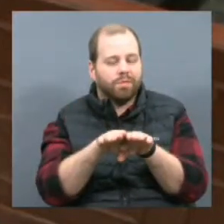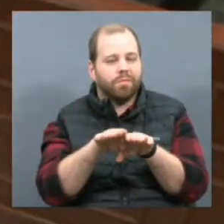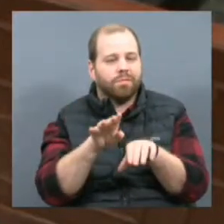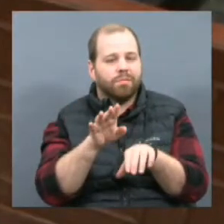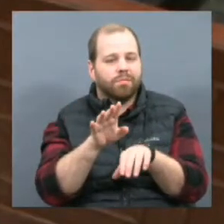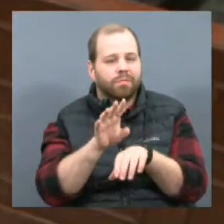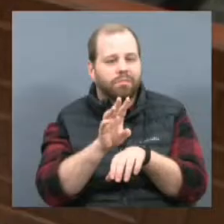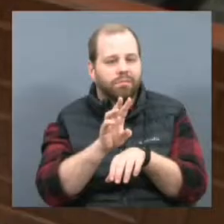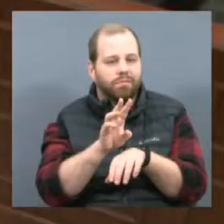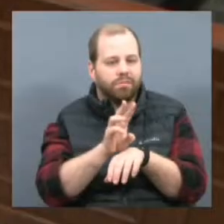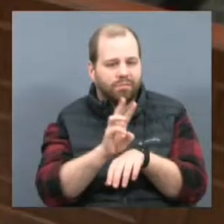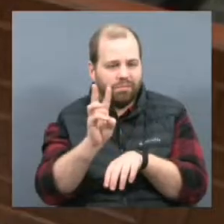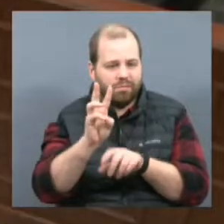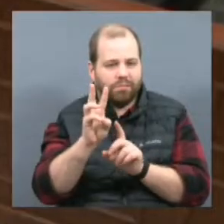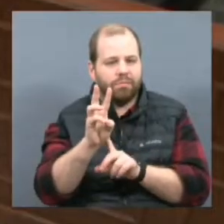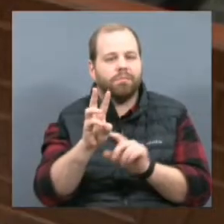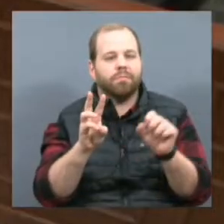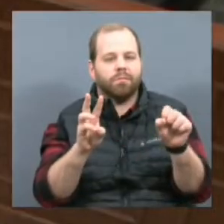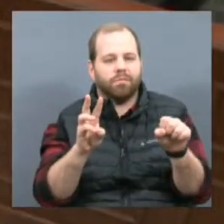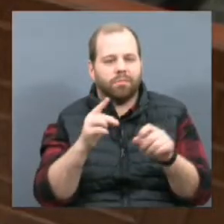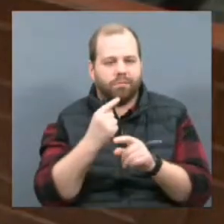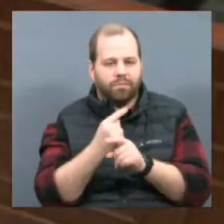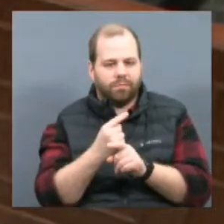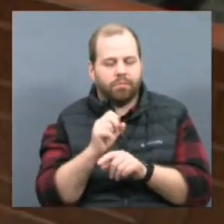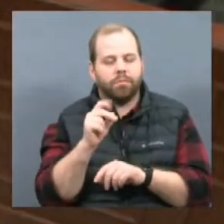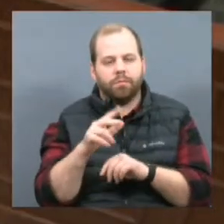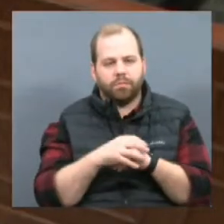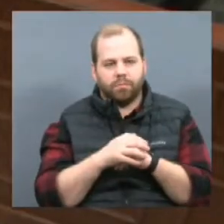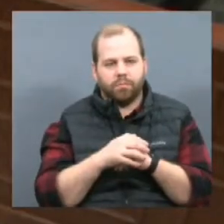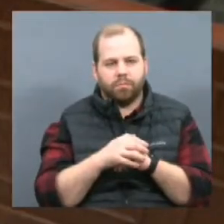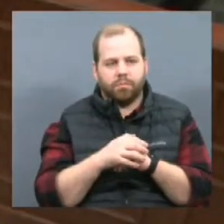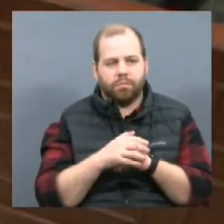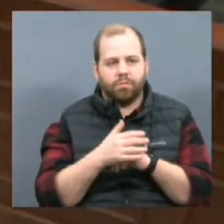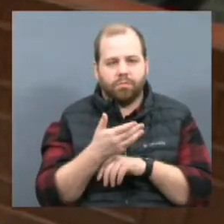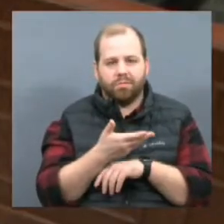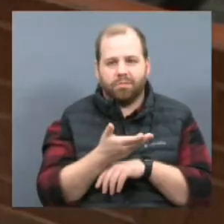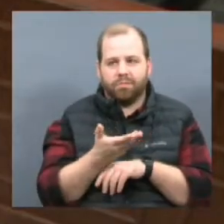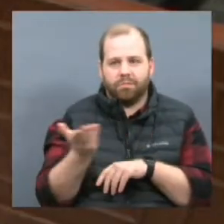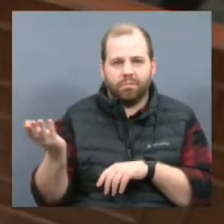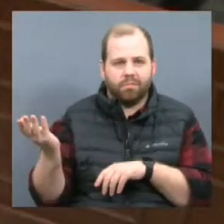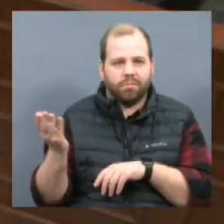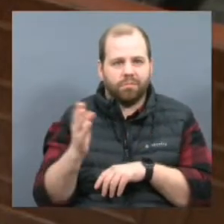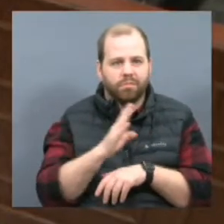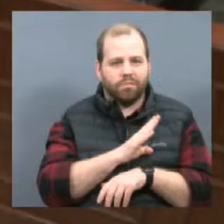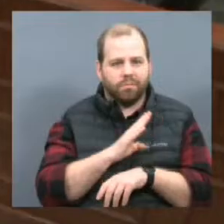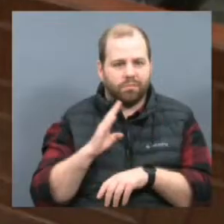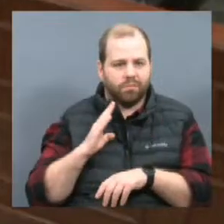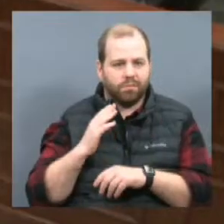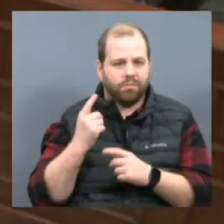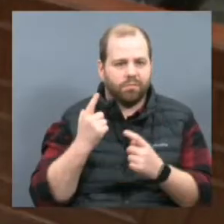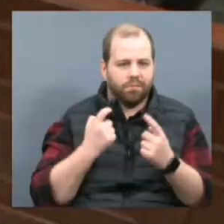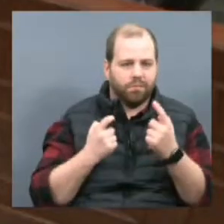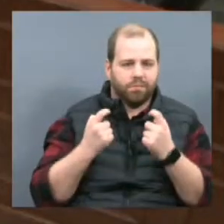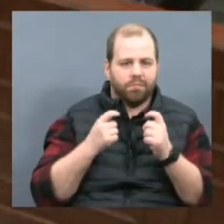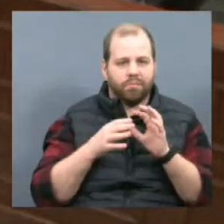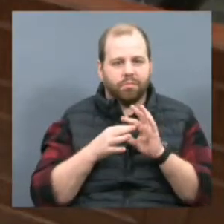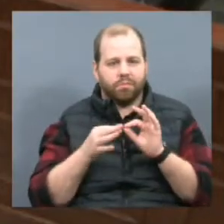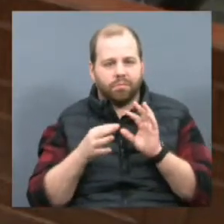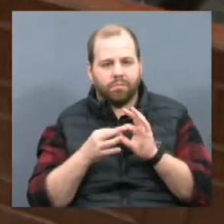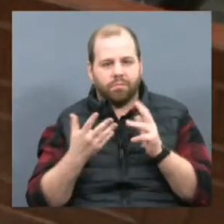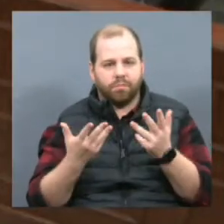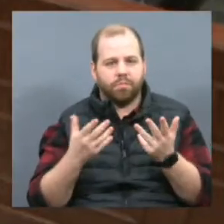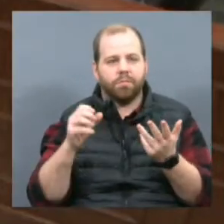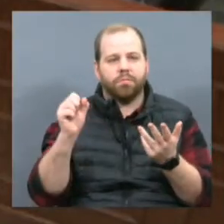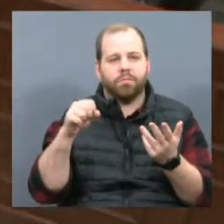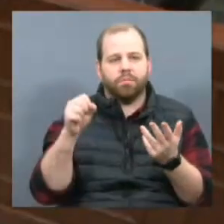Okay. All right. So I want to open the floor again to any commissioners have any comments, questions? Yes, so I